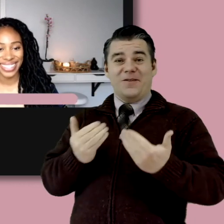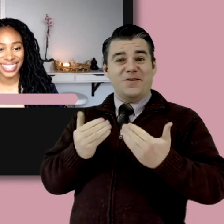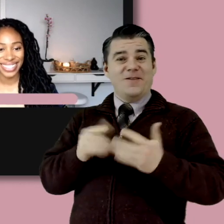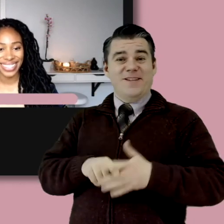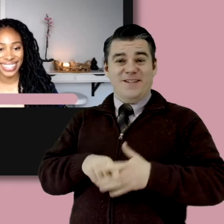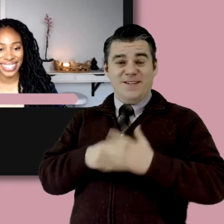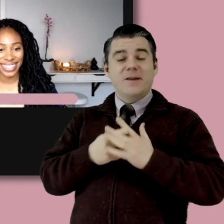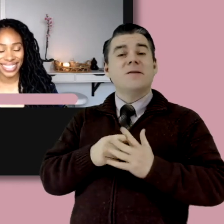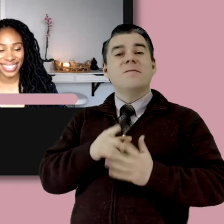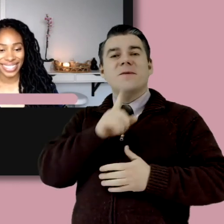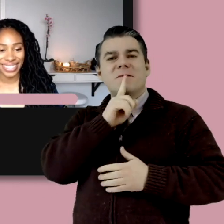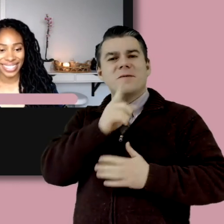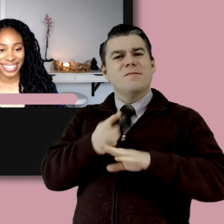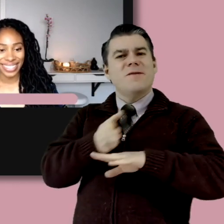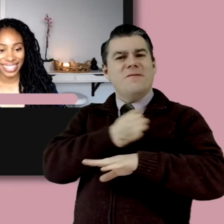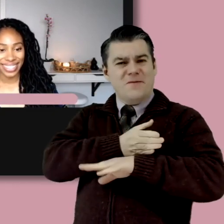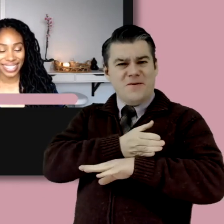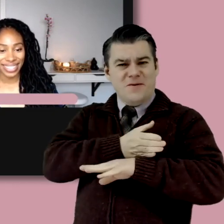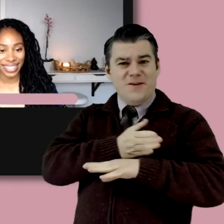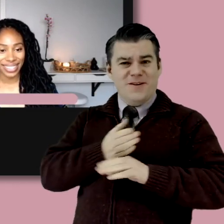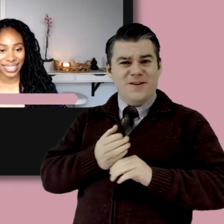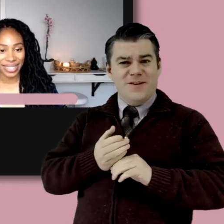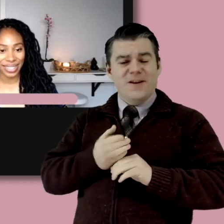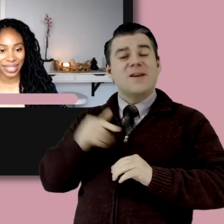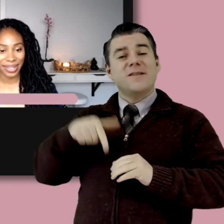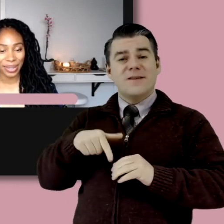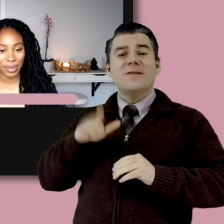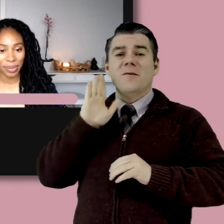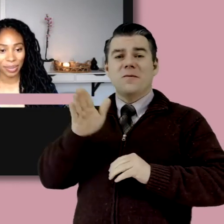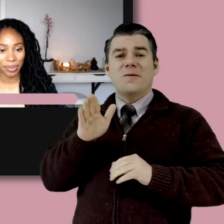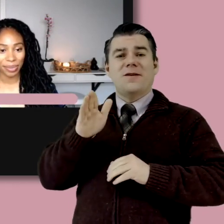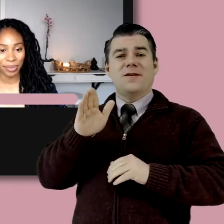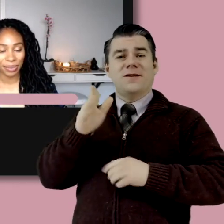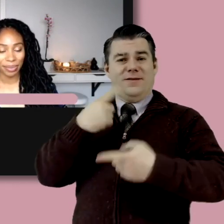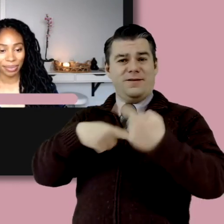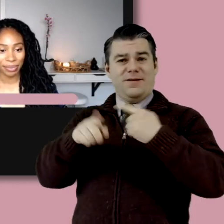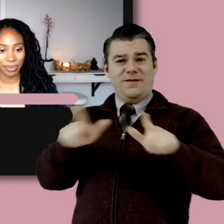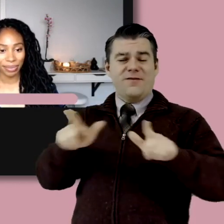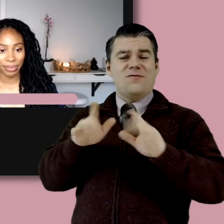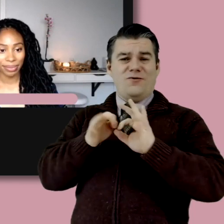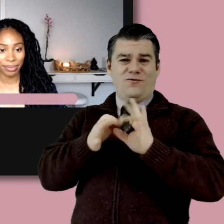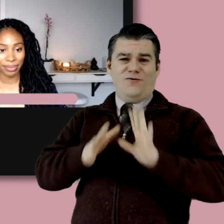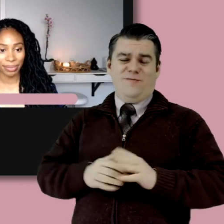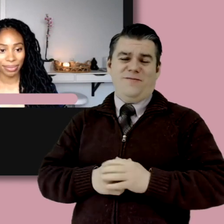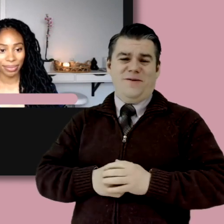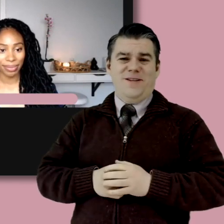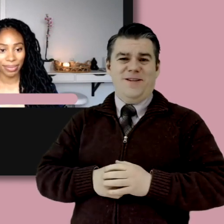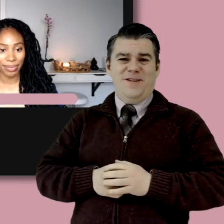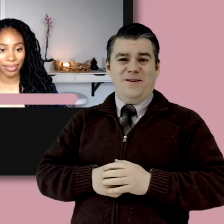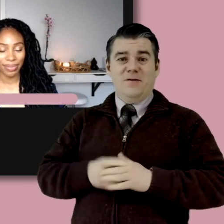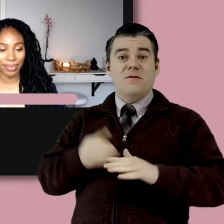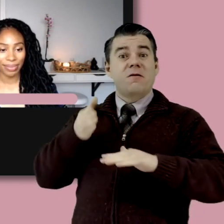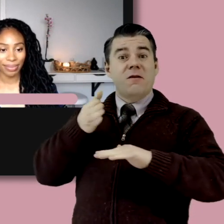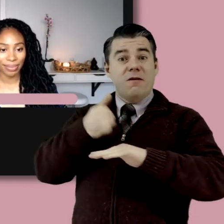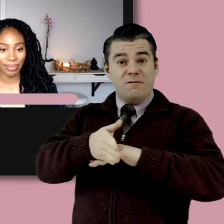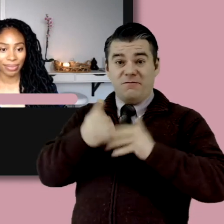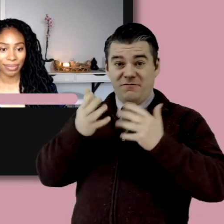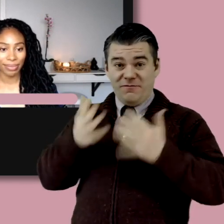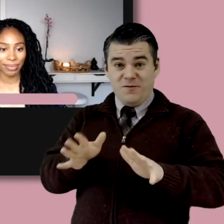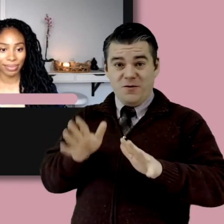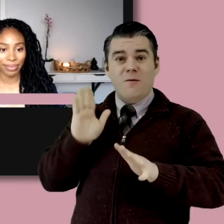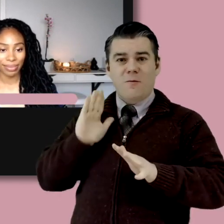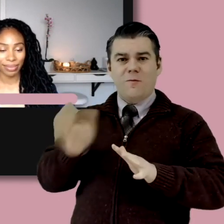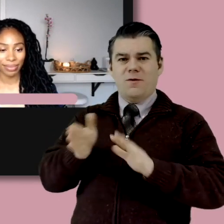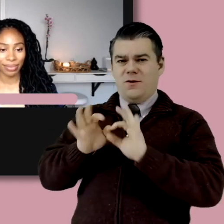guess we'll dive right into it. Also, actually, before we do, this episode will be ASL interpreted. So after it